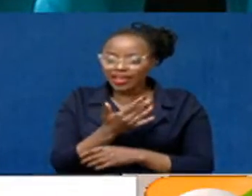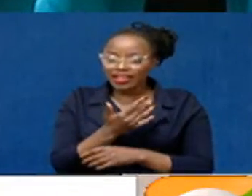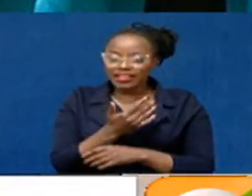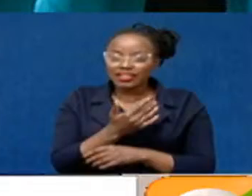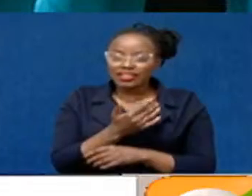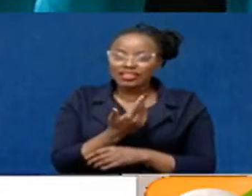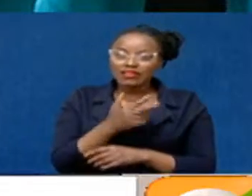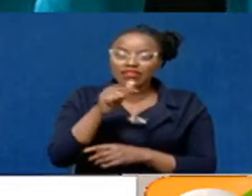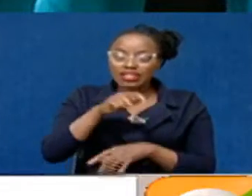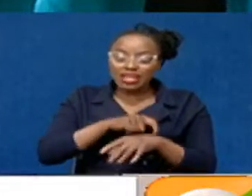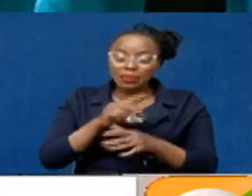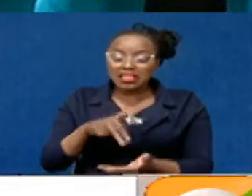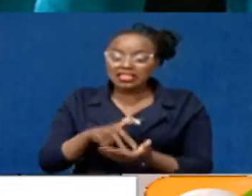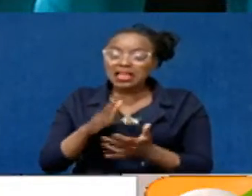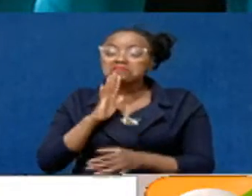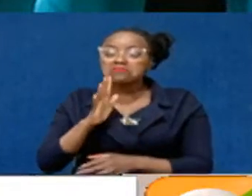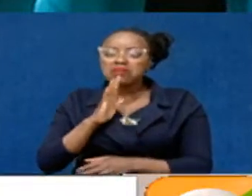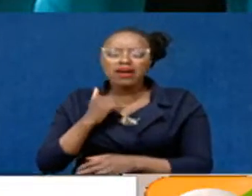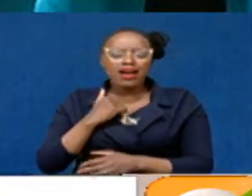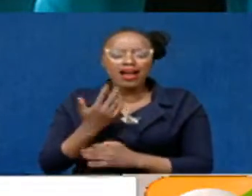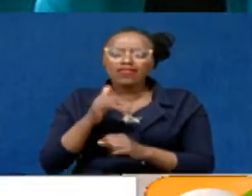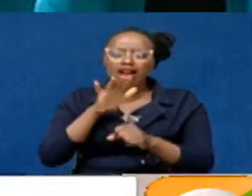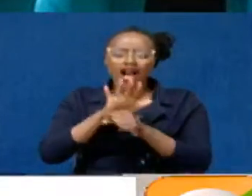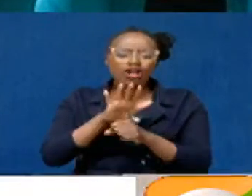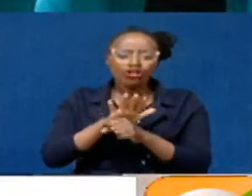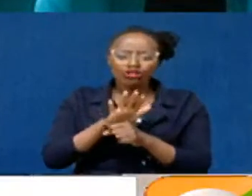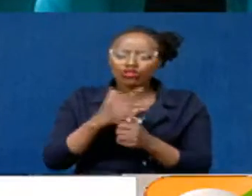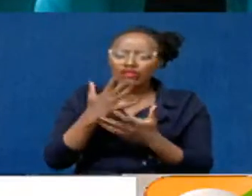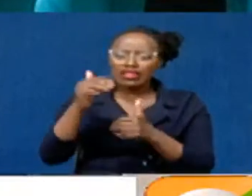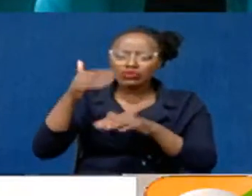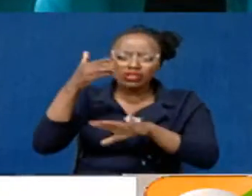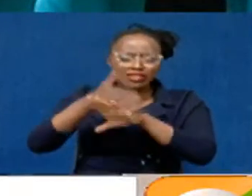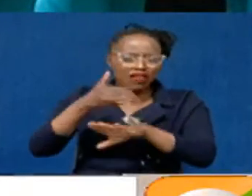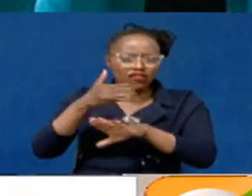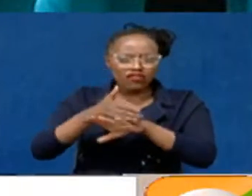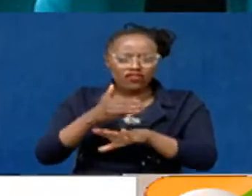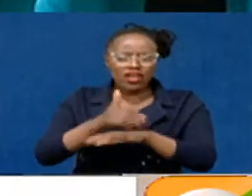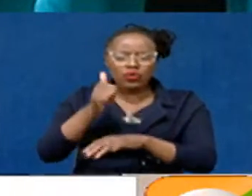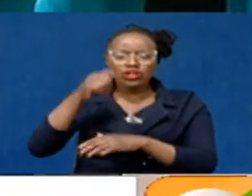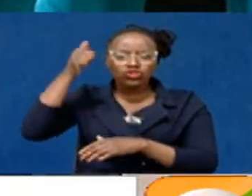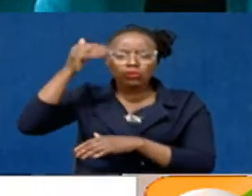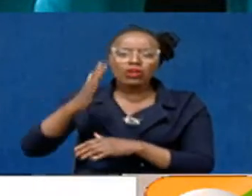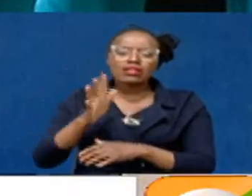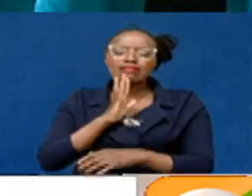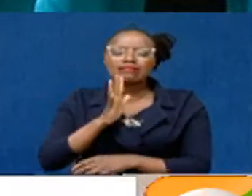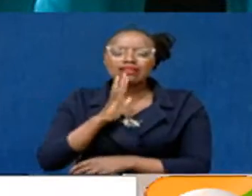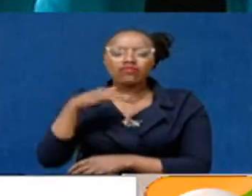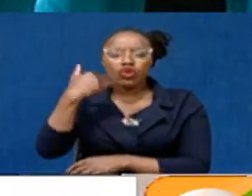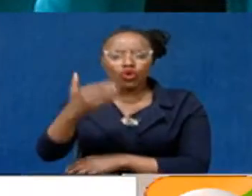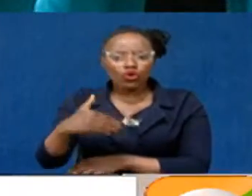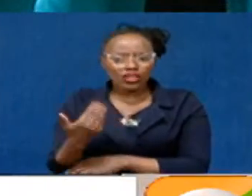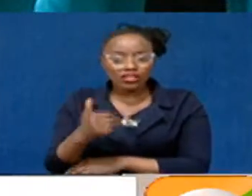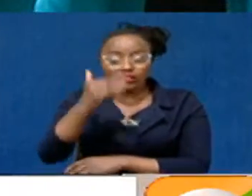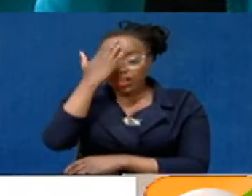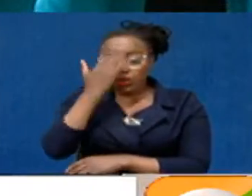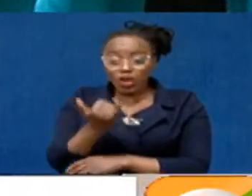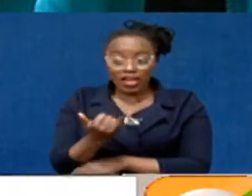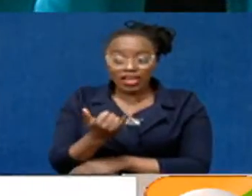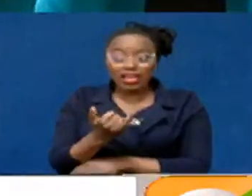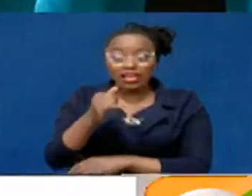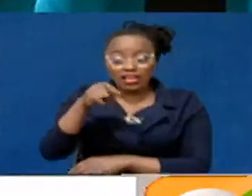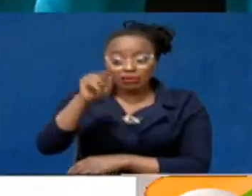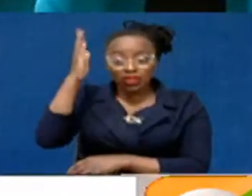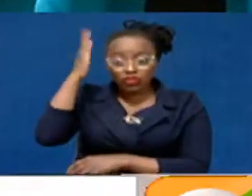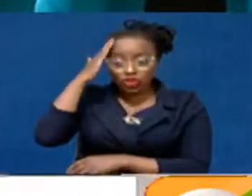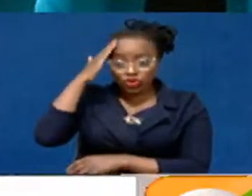on the podium, there's so much inaccuracies that politicians put out there. And because they